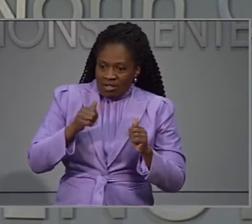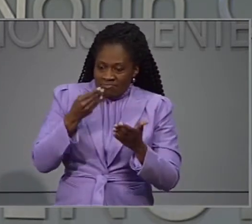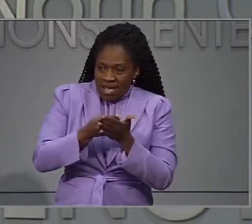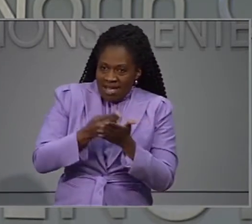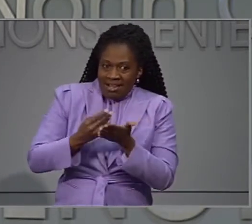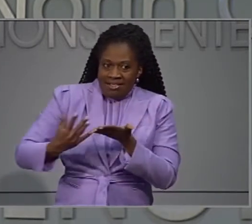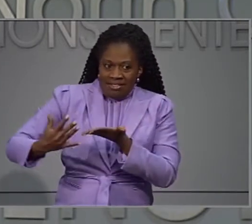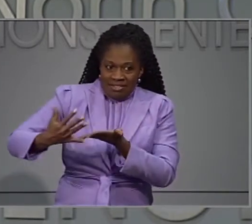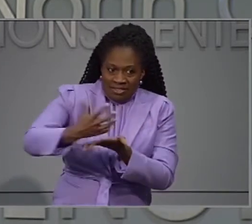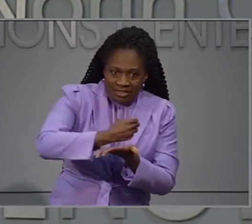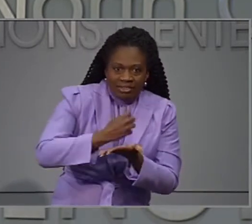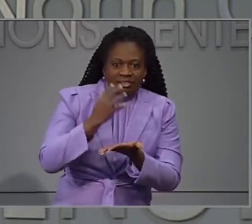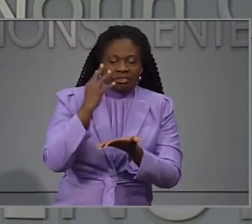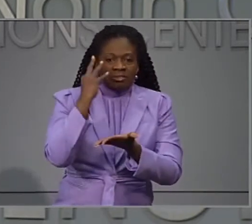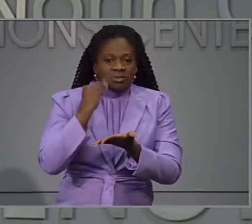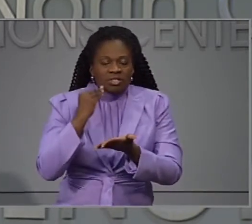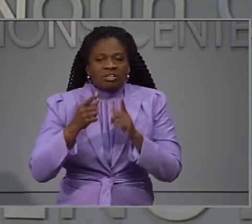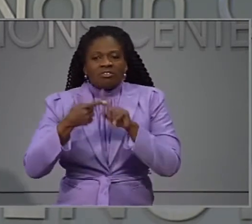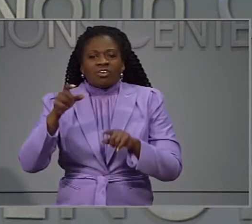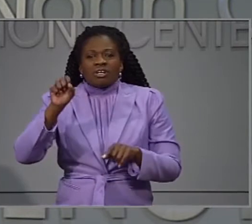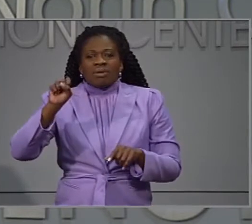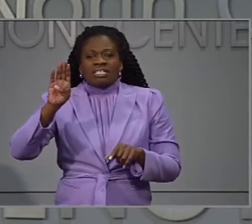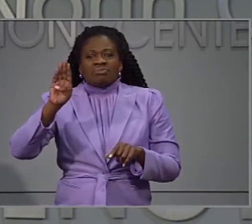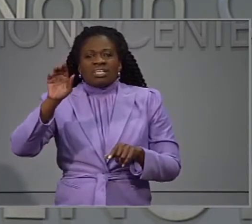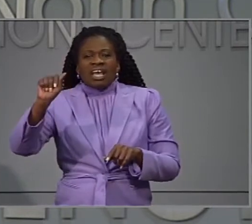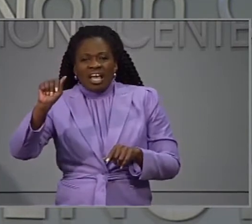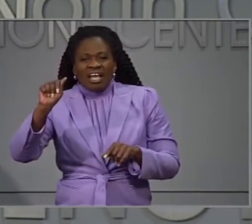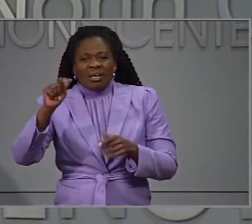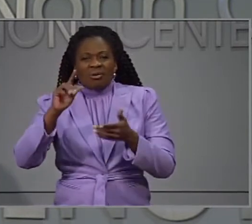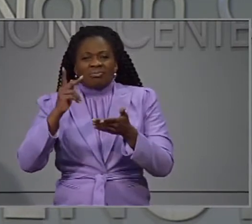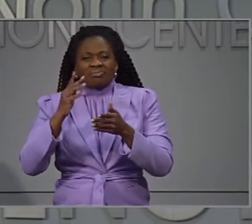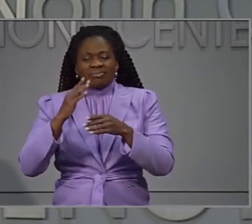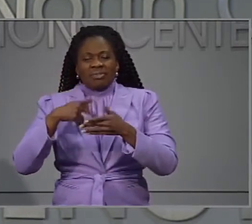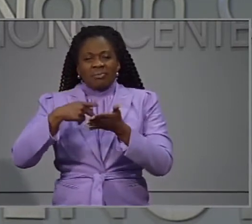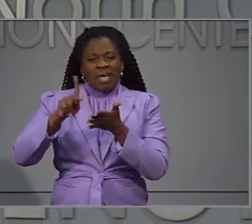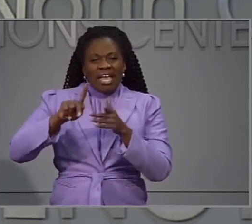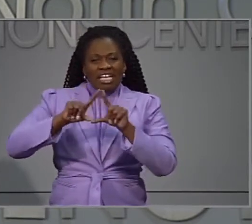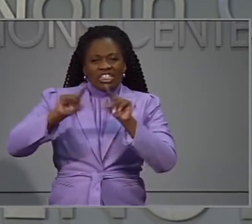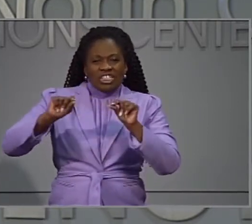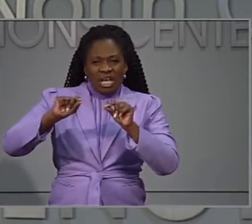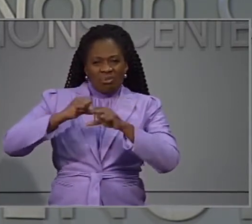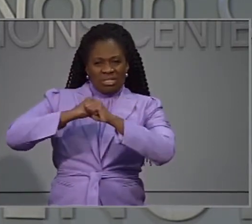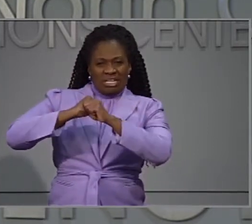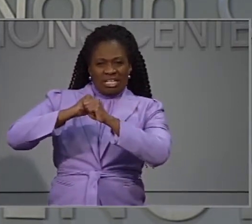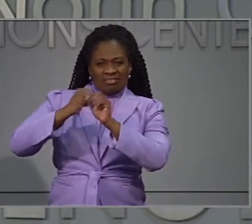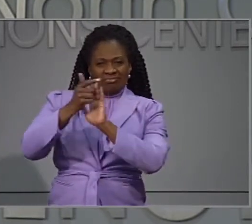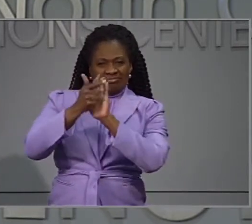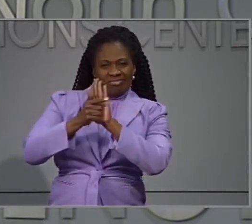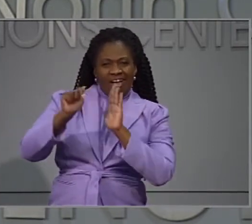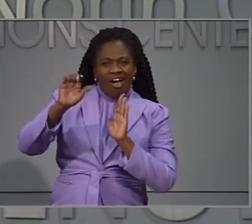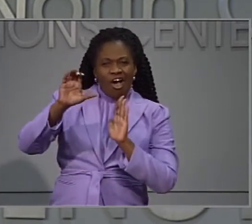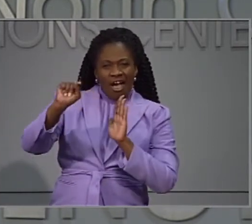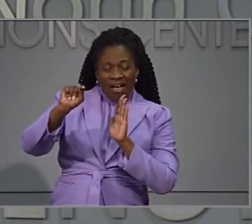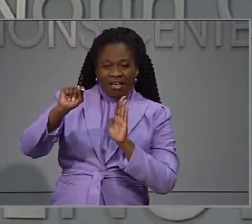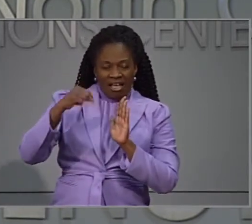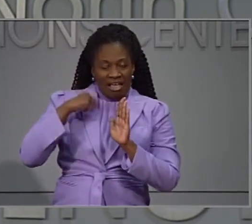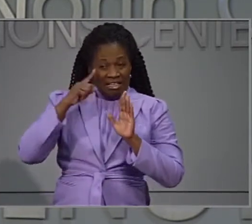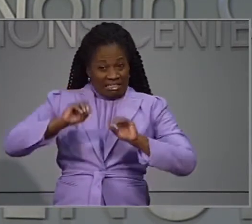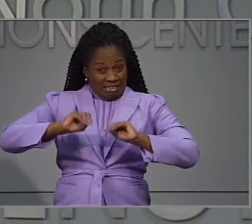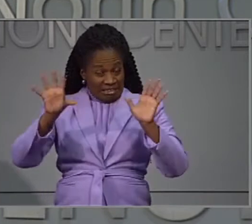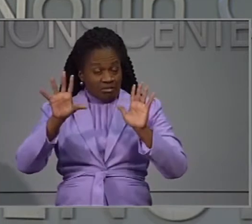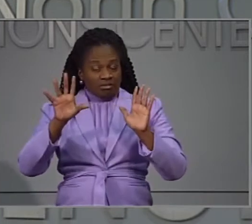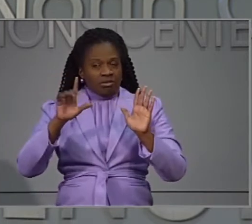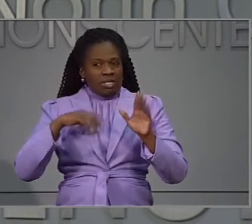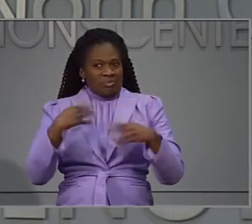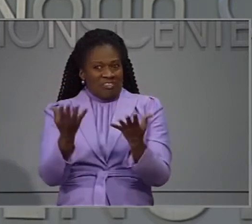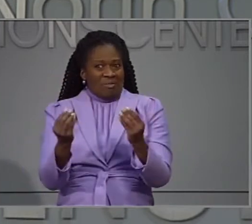funding from the SBA under the Paycheck Protection Act. I think it's pretty clear out there that we need to